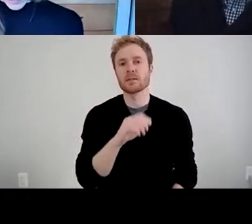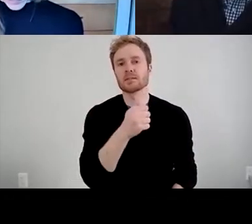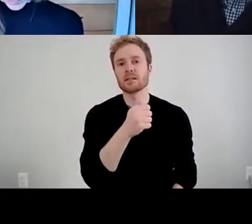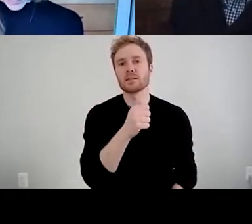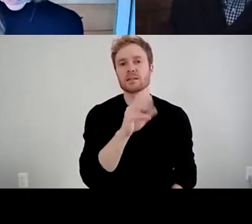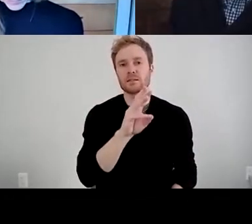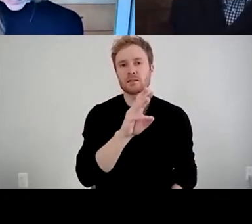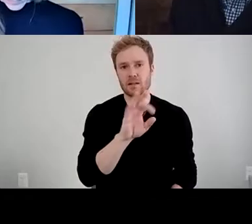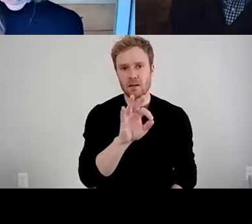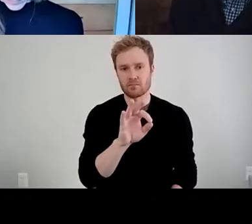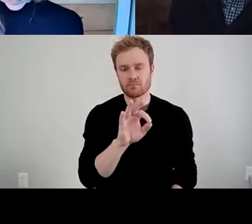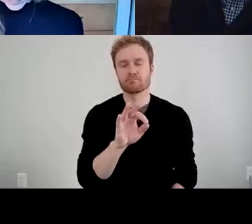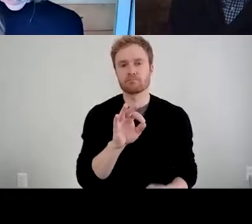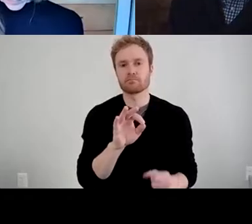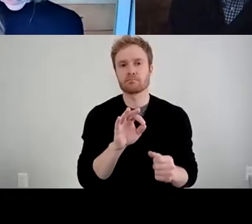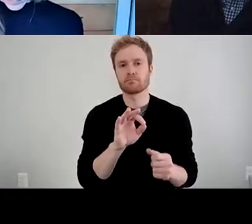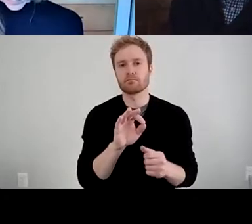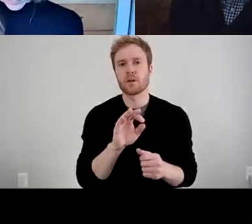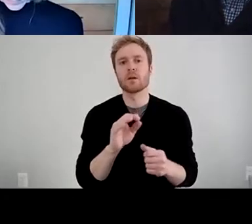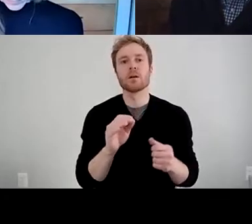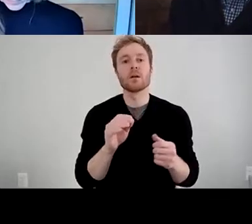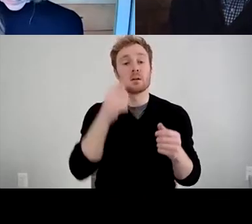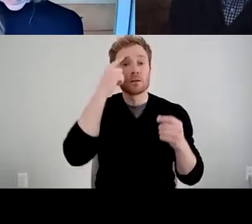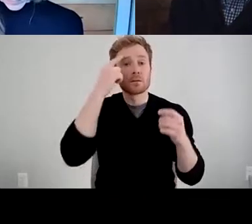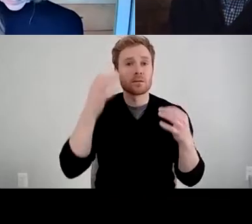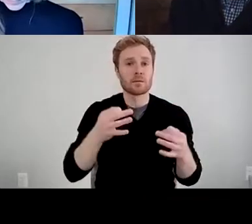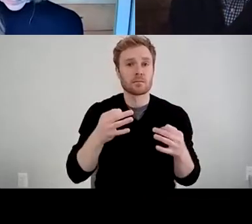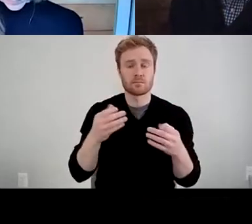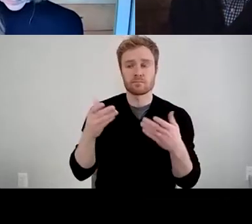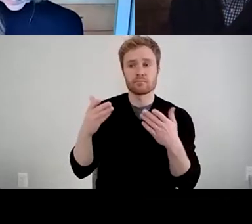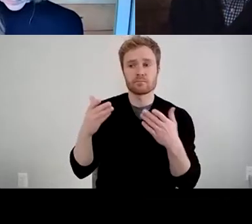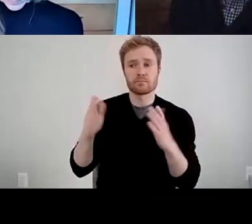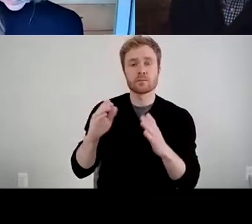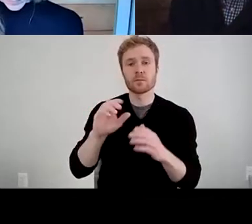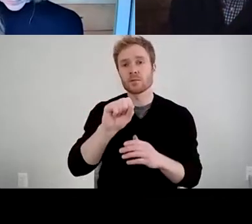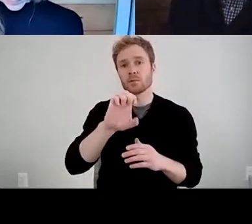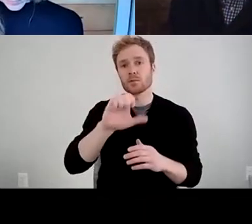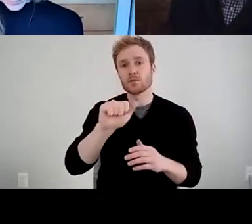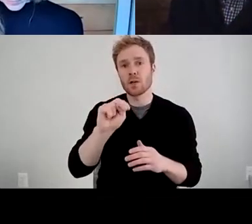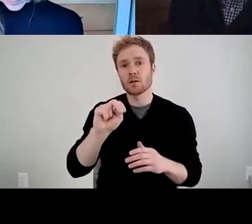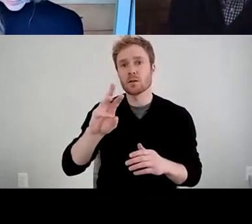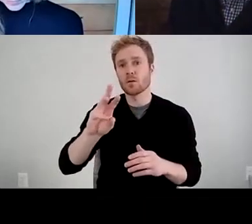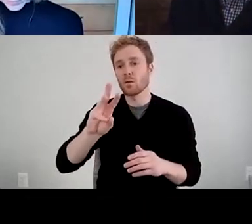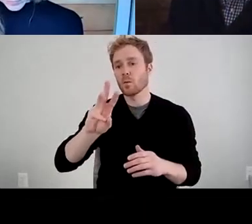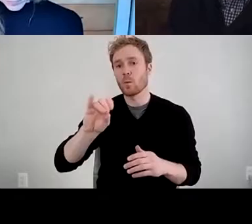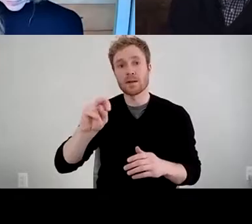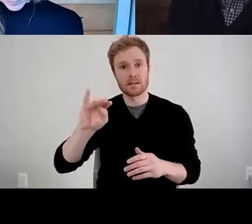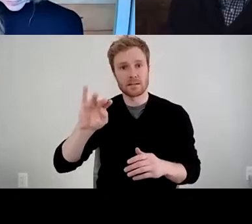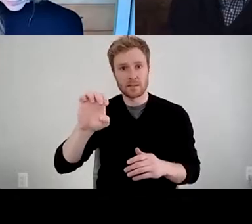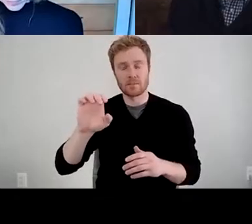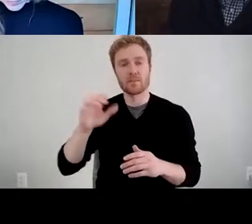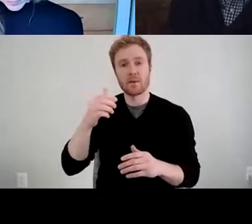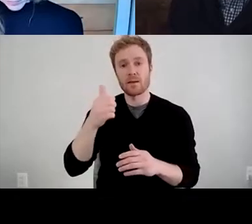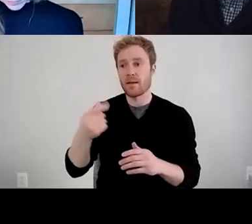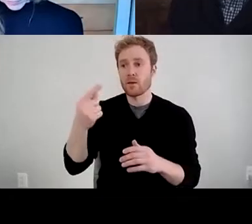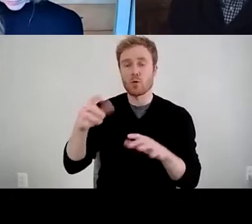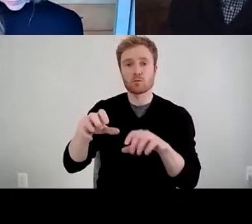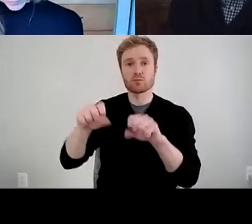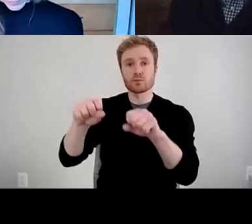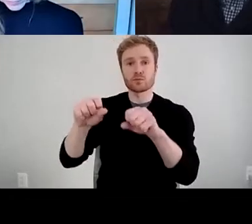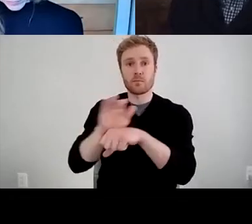second. All those in favor, say aye. Aye. Aye. Any opposed? It will be held. Thank you